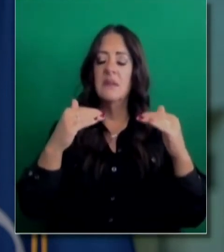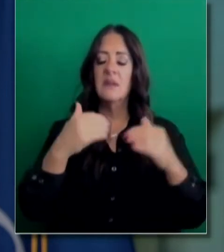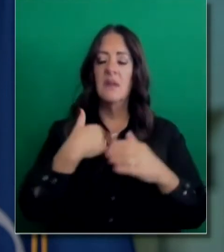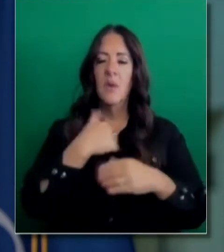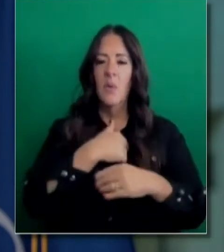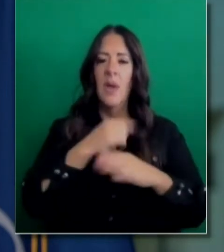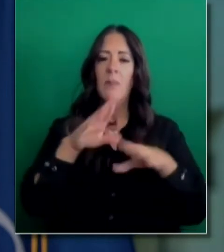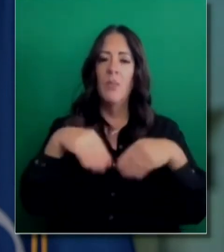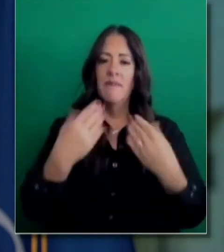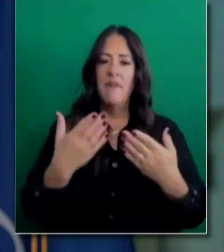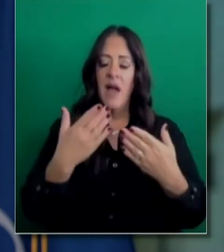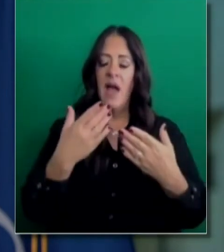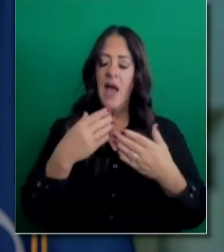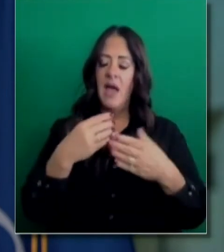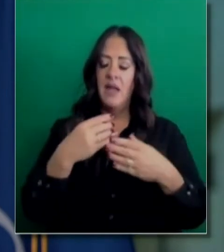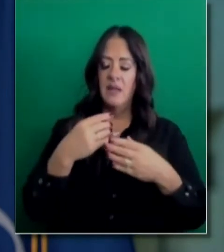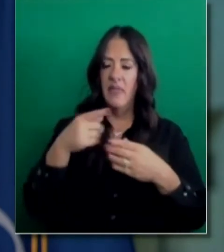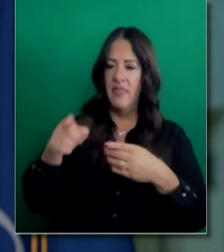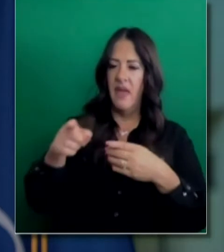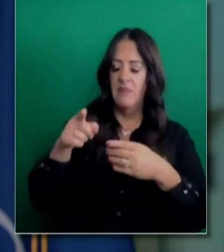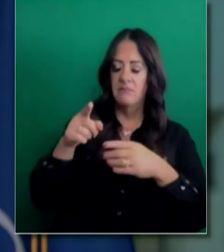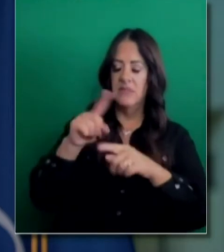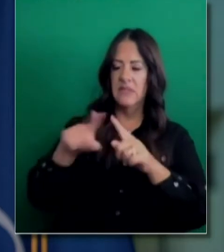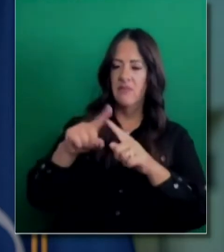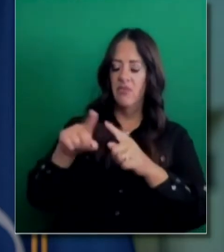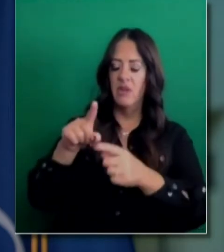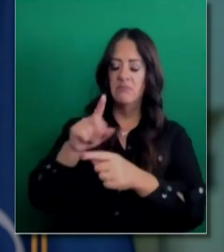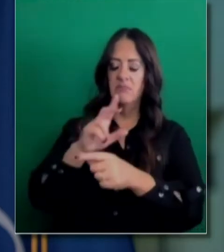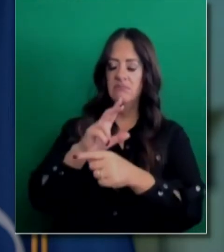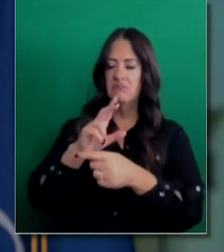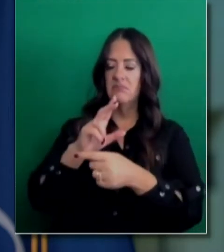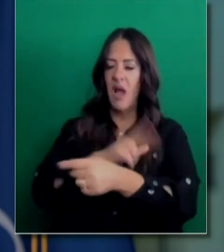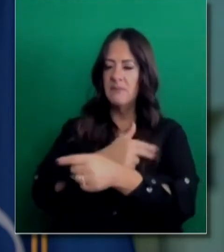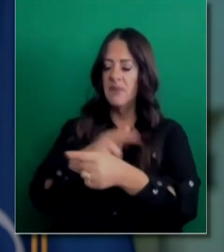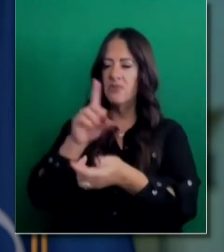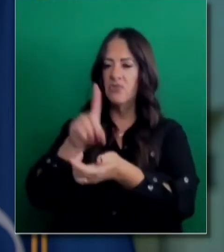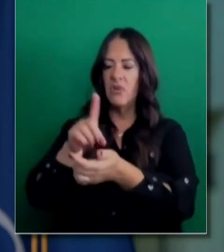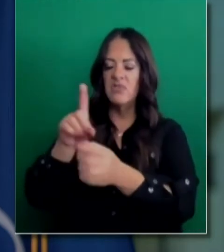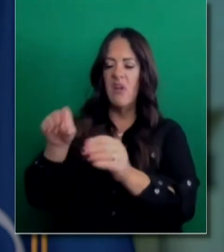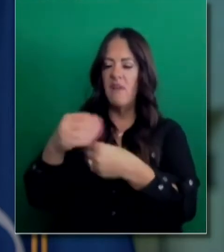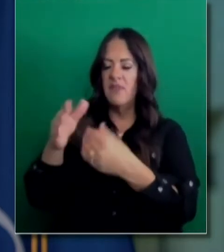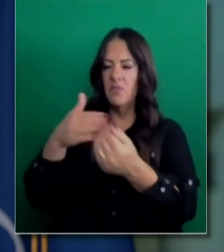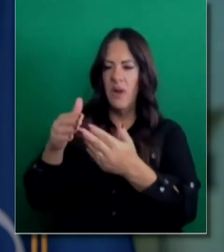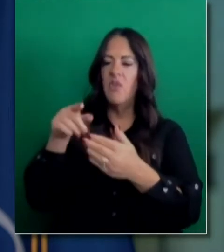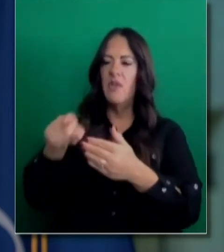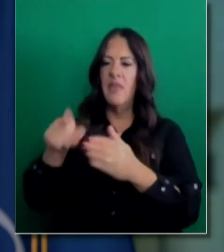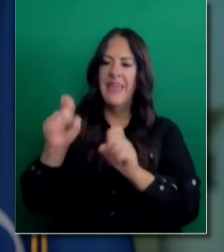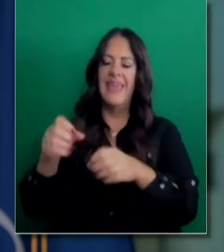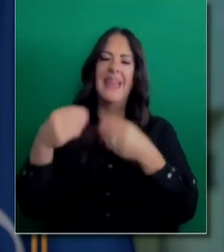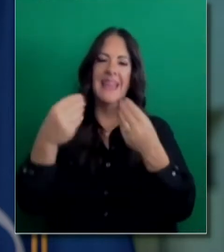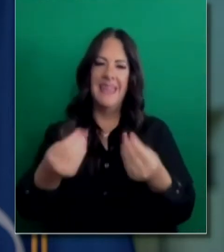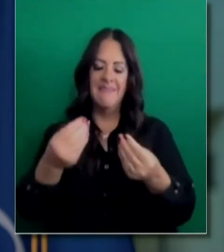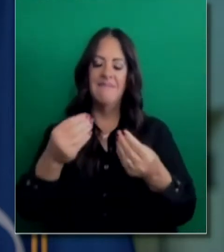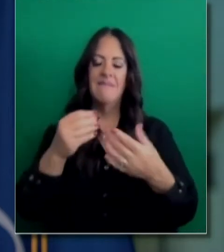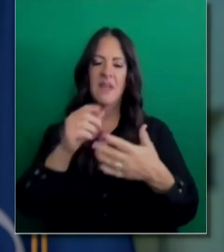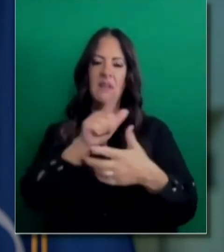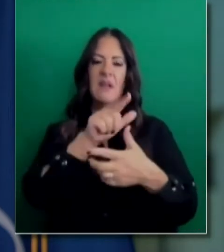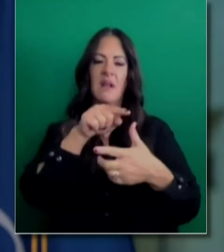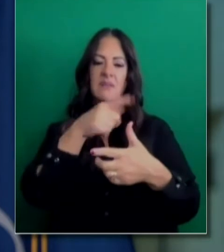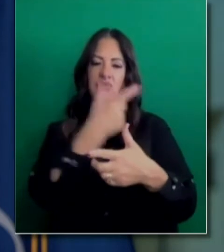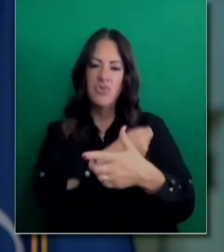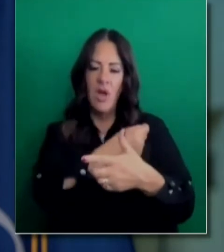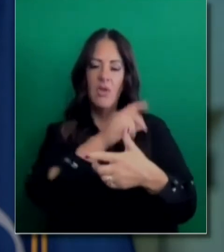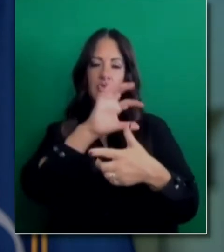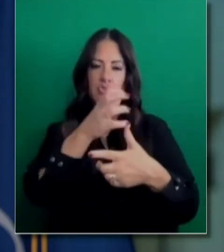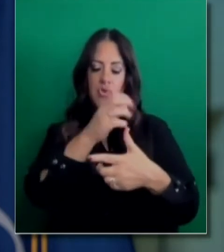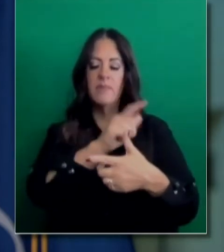tier that we're currently in. Just a reminder, current focus on vaccination, healthcare workers, residents in long-term